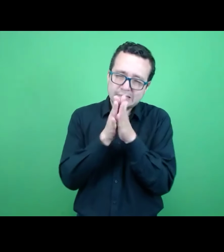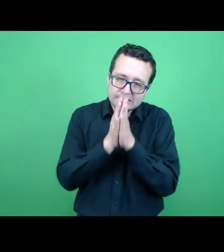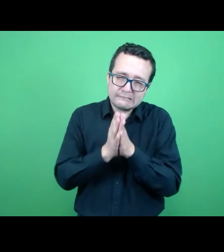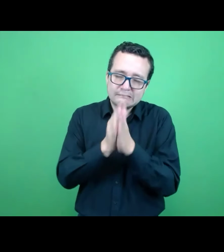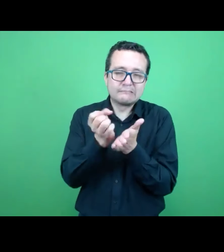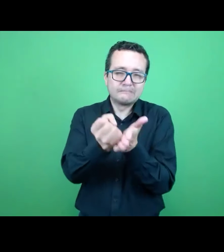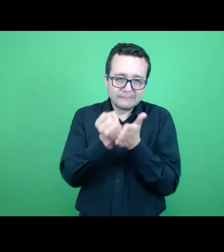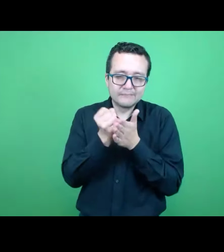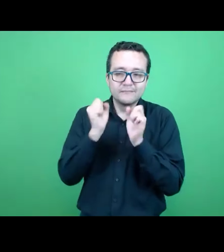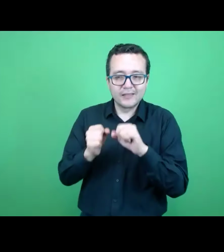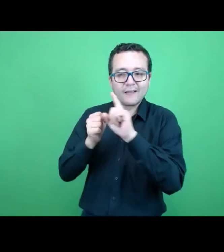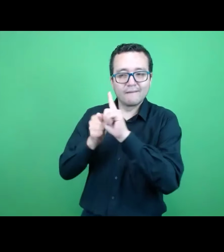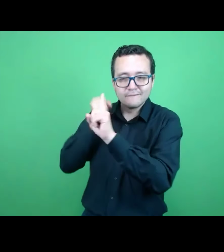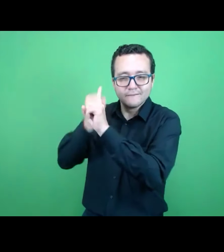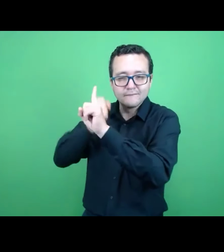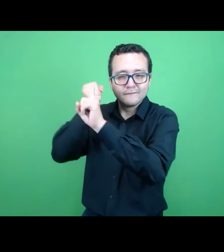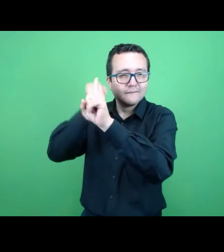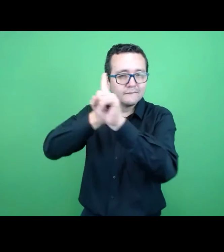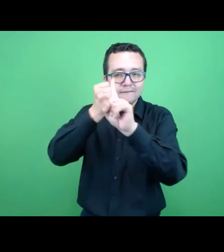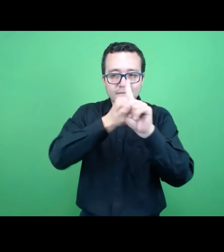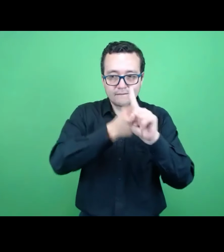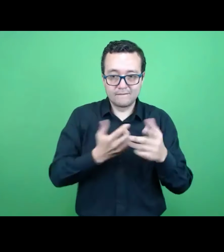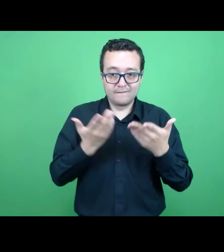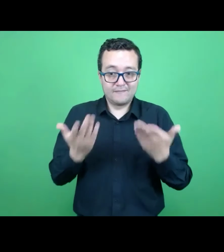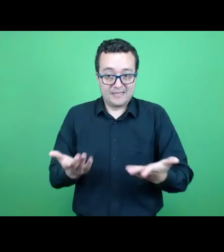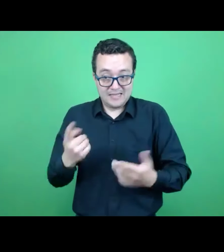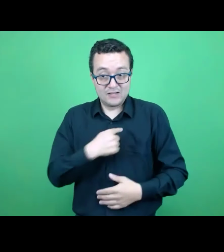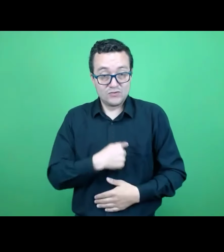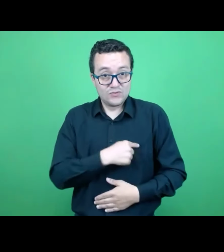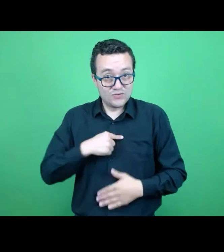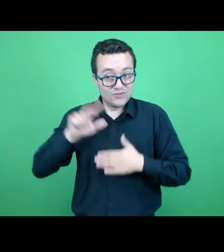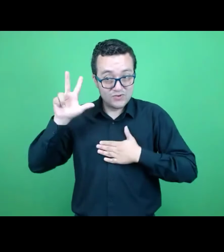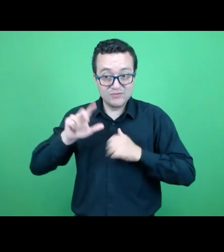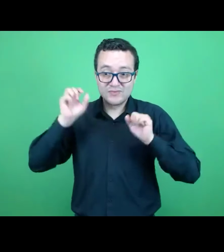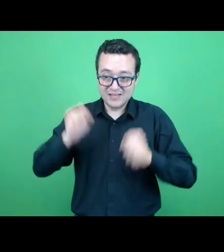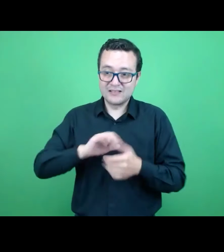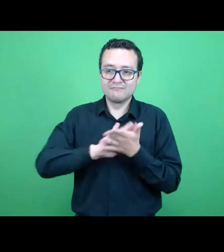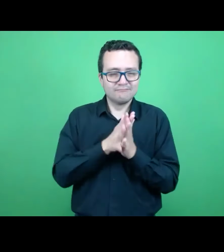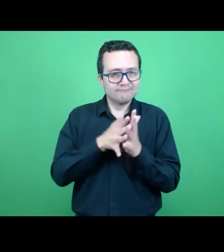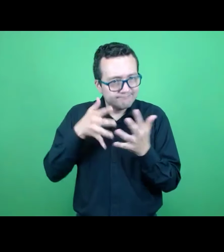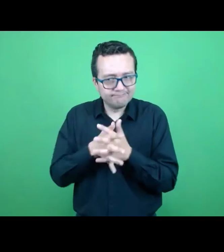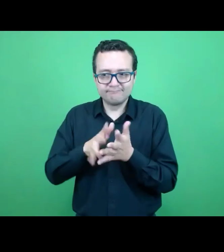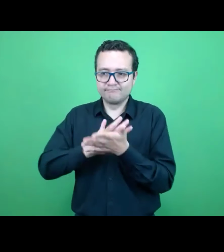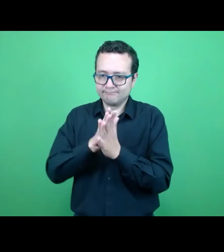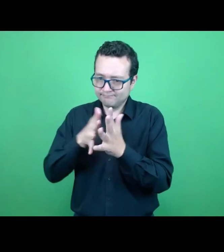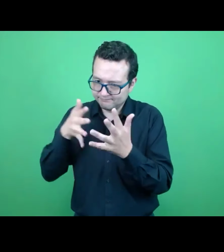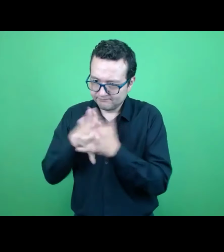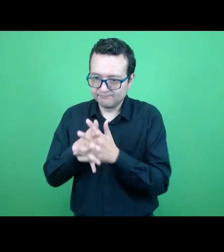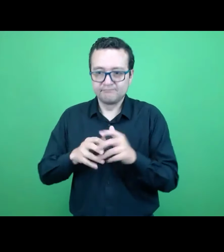and reported on. So that's another important piece of advocacy that comes after the GDS.